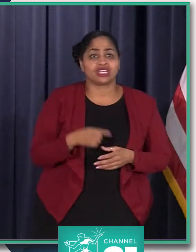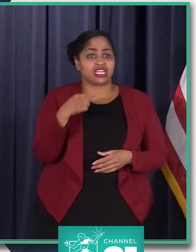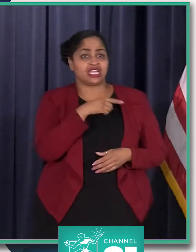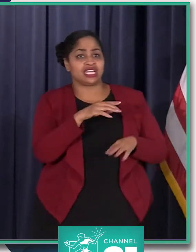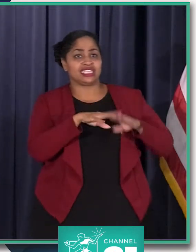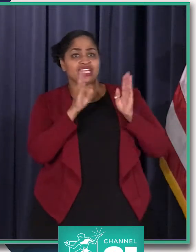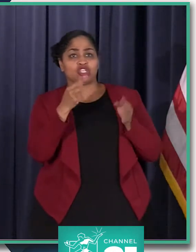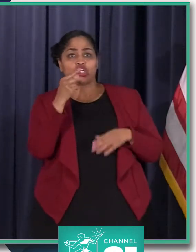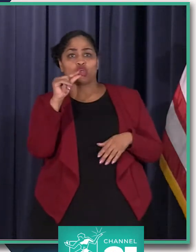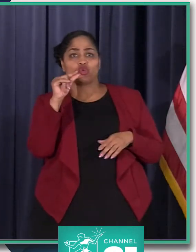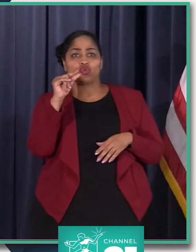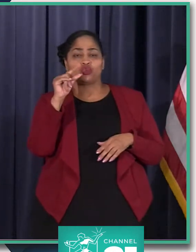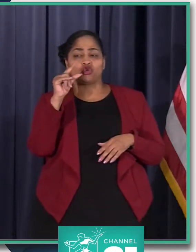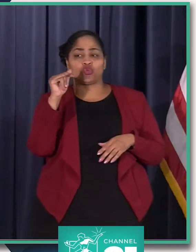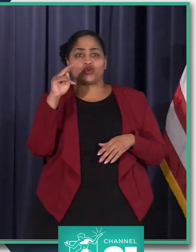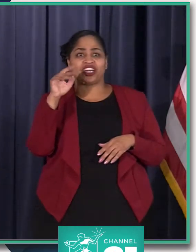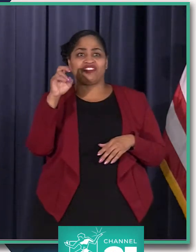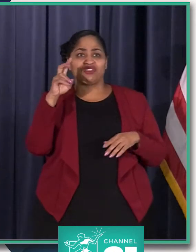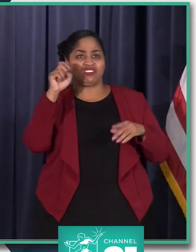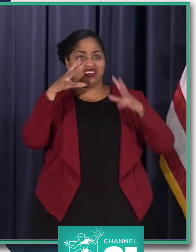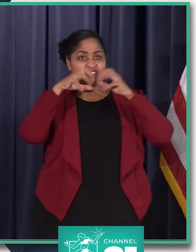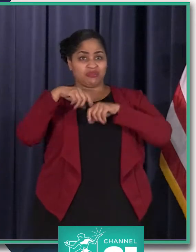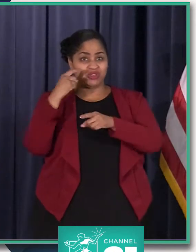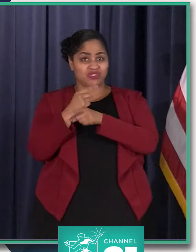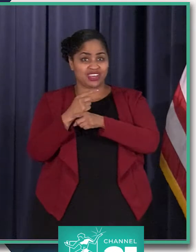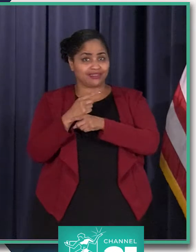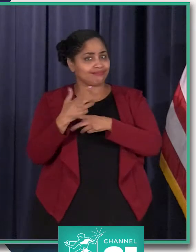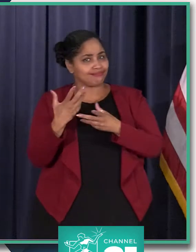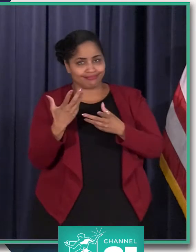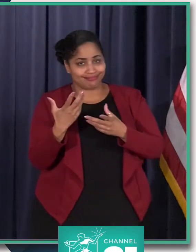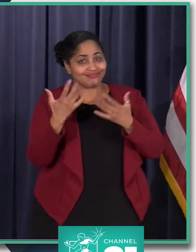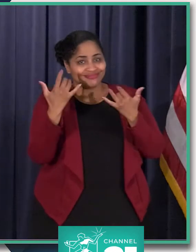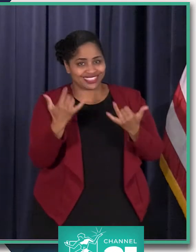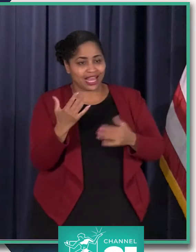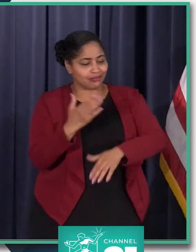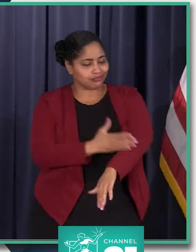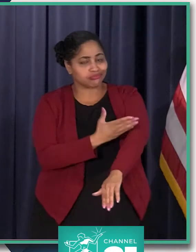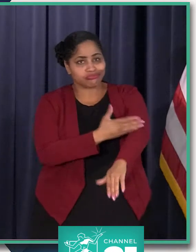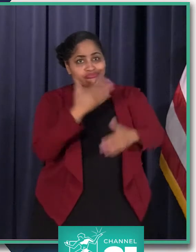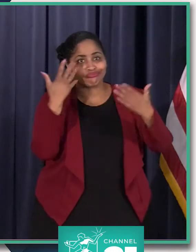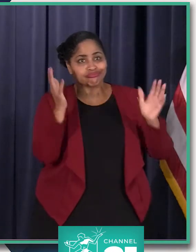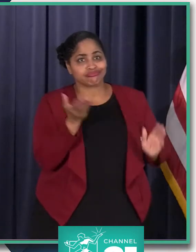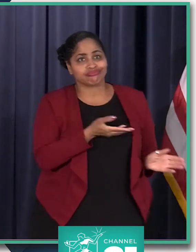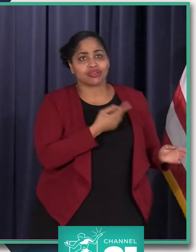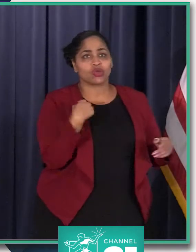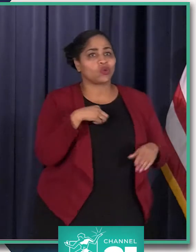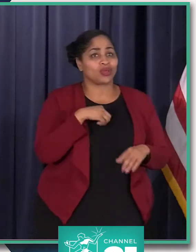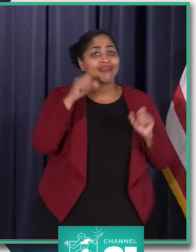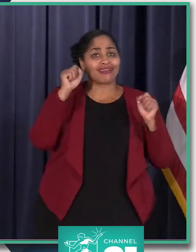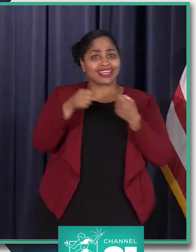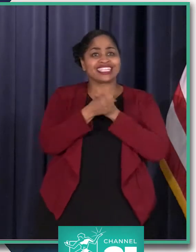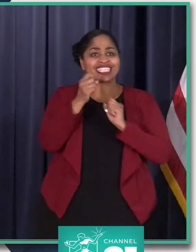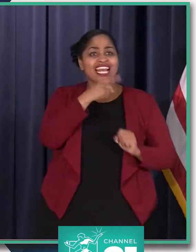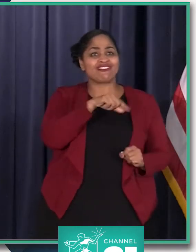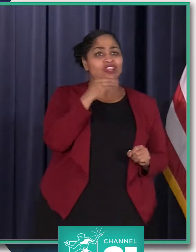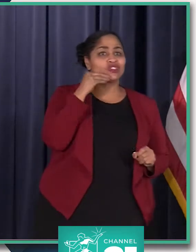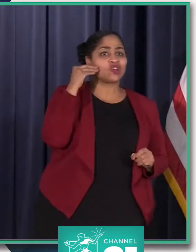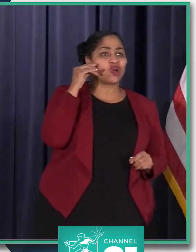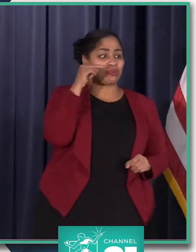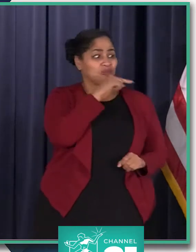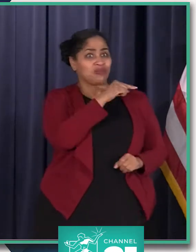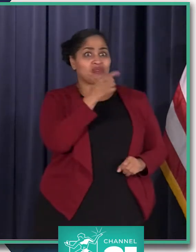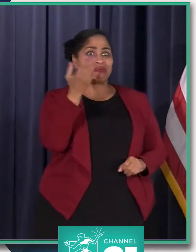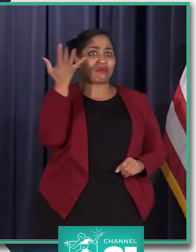house on Greenview has to be demolished, right? Here's how it looks today. We can save these houses. This one looks